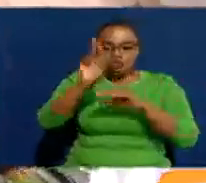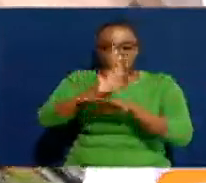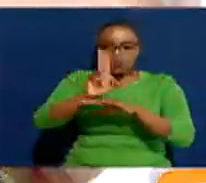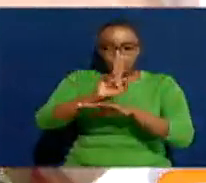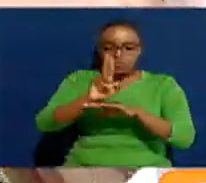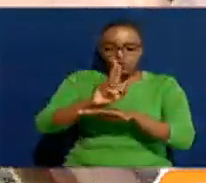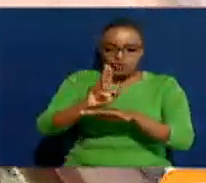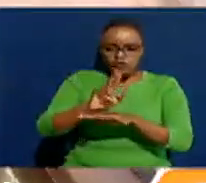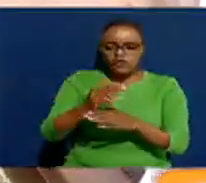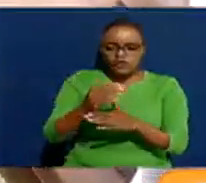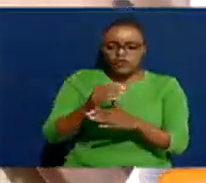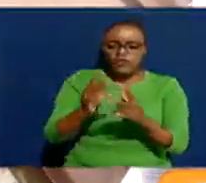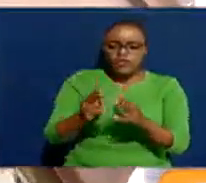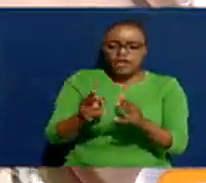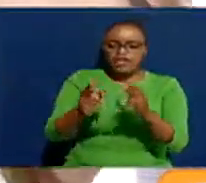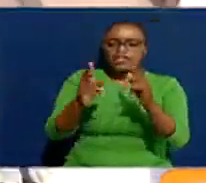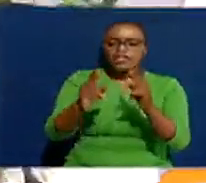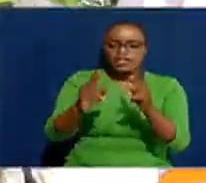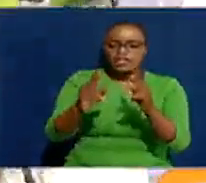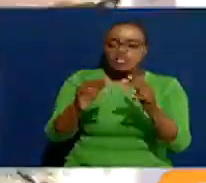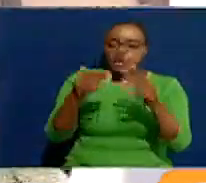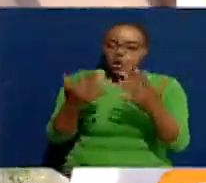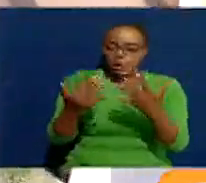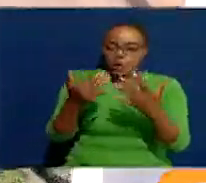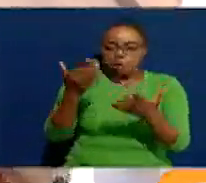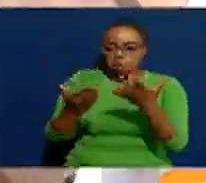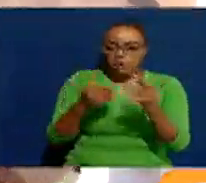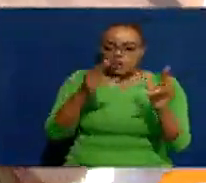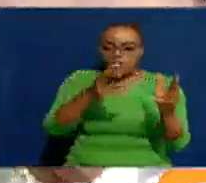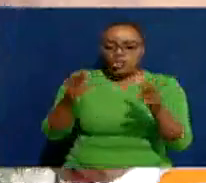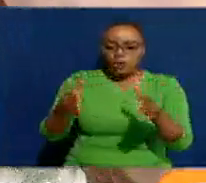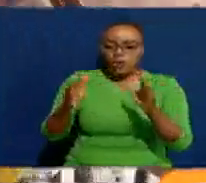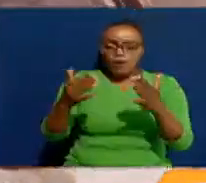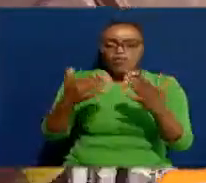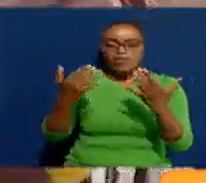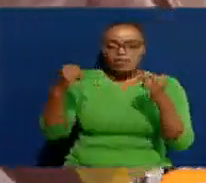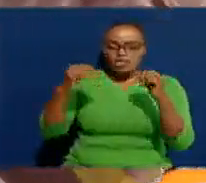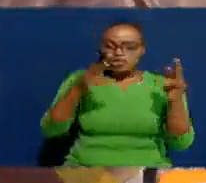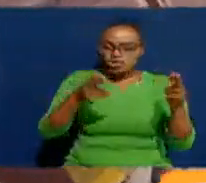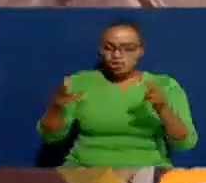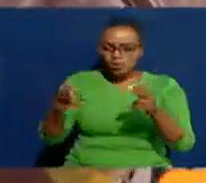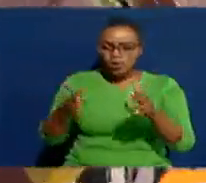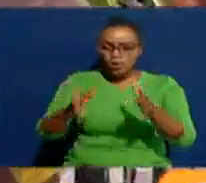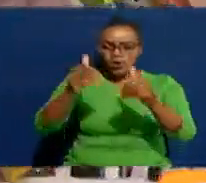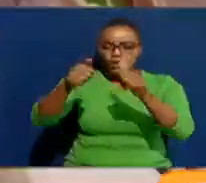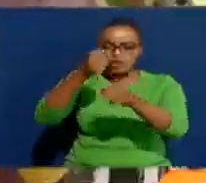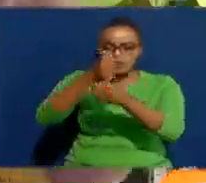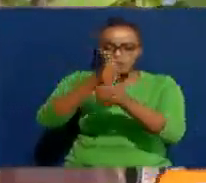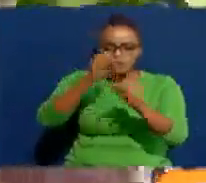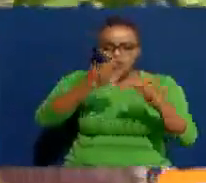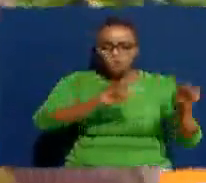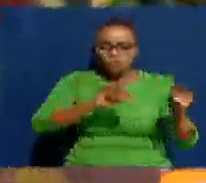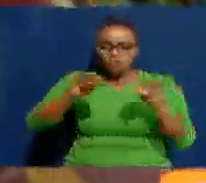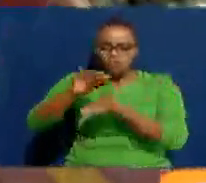the genome editing probably, or even the normal way, the conventional breeding way, we're able to transfer